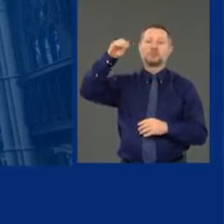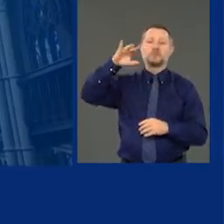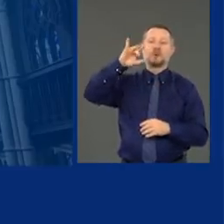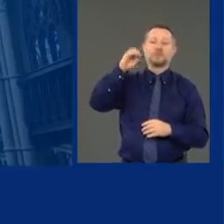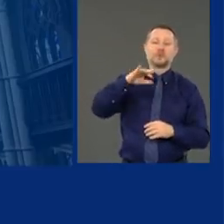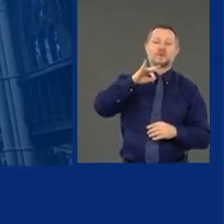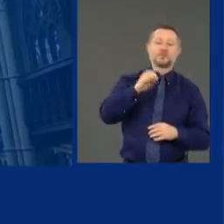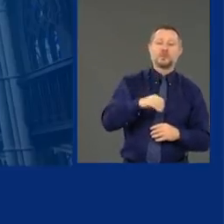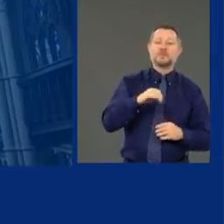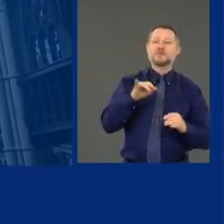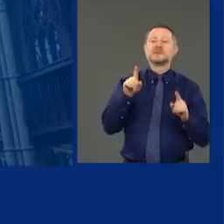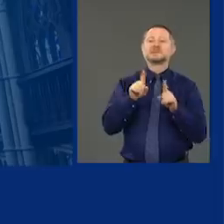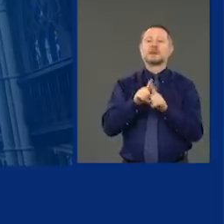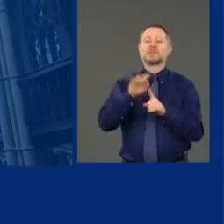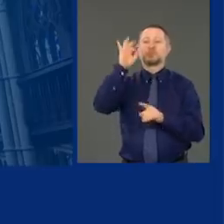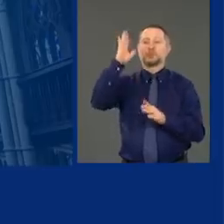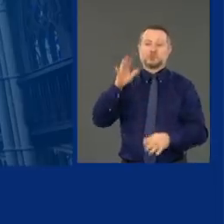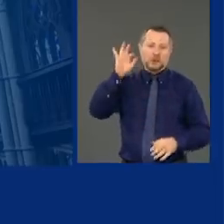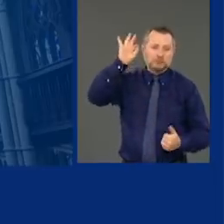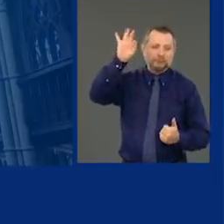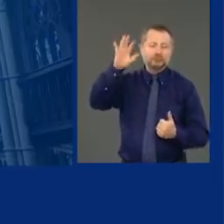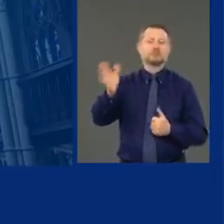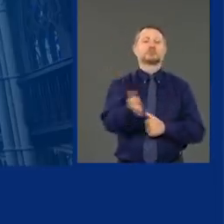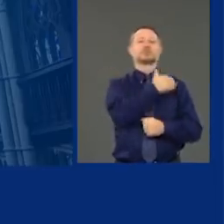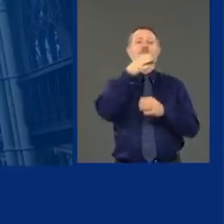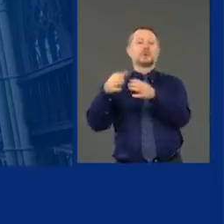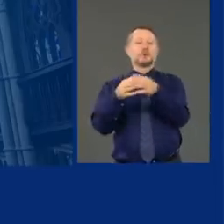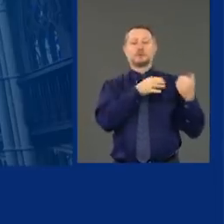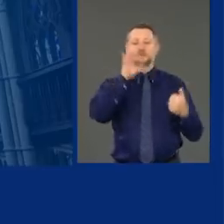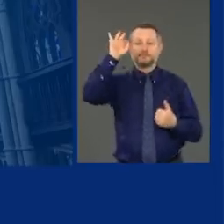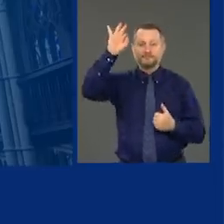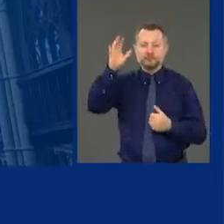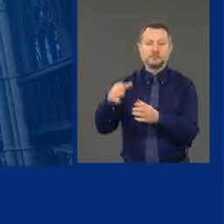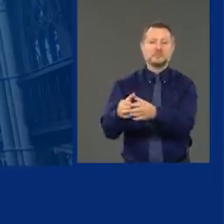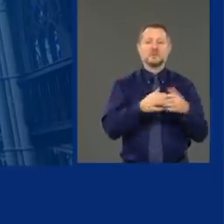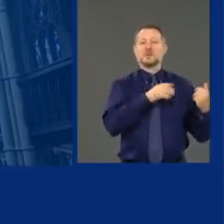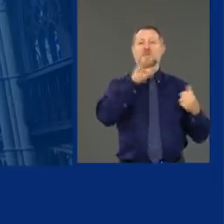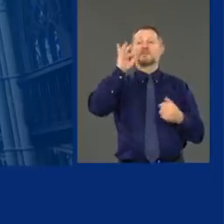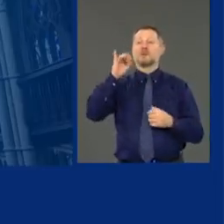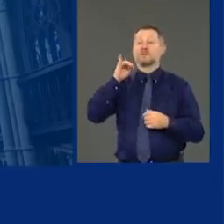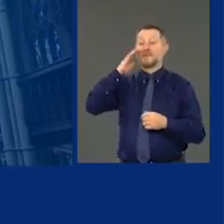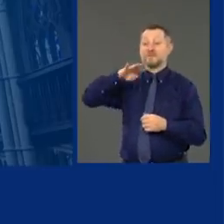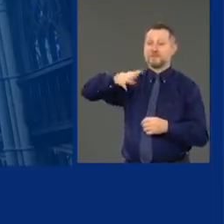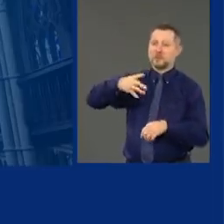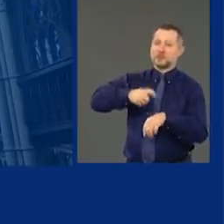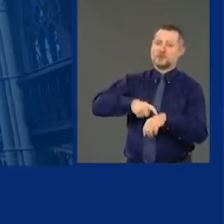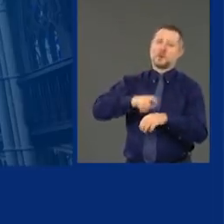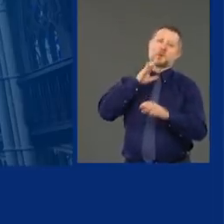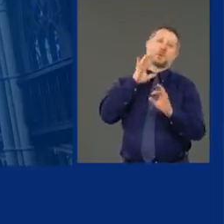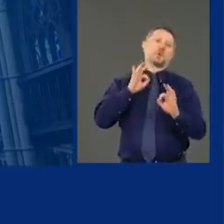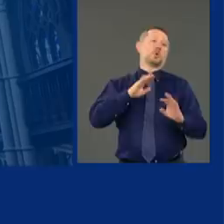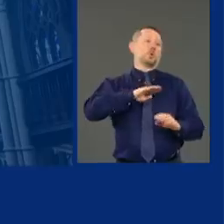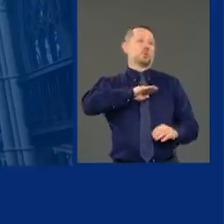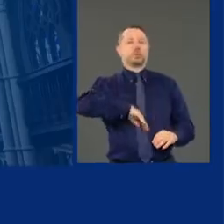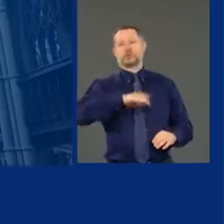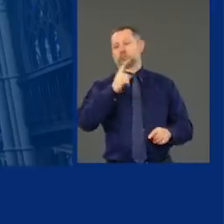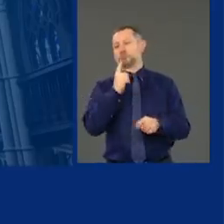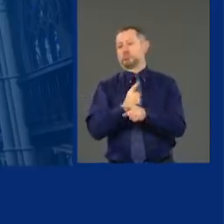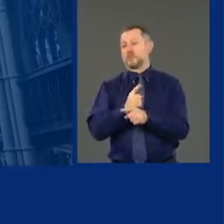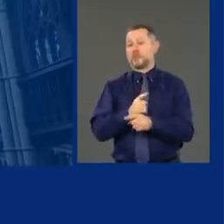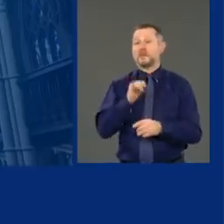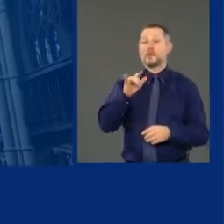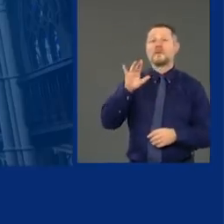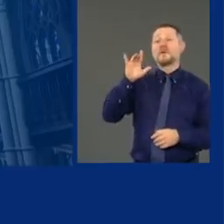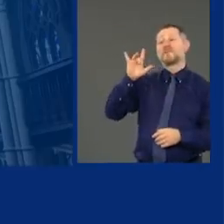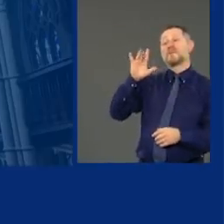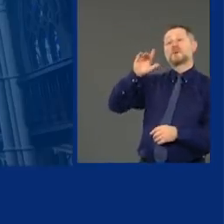times. He said, hopefully by the 4th time I get it right. Yes, 25% occupancy is not as easy